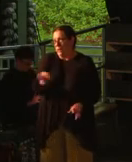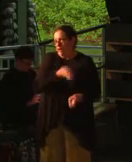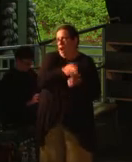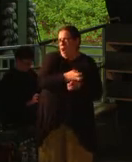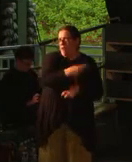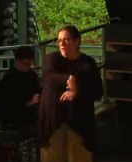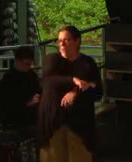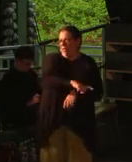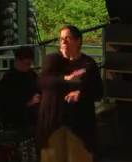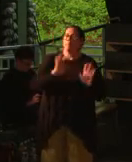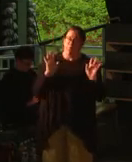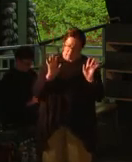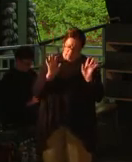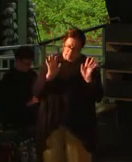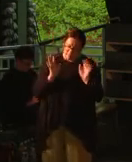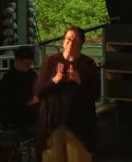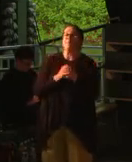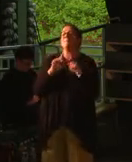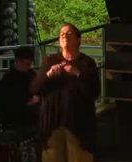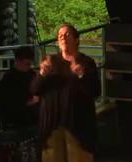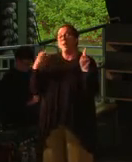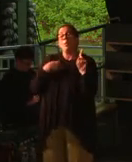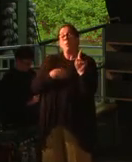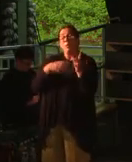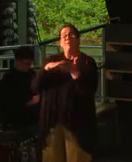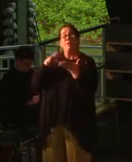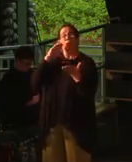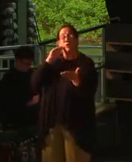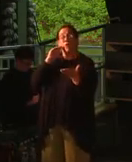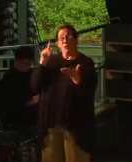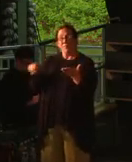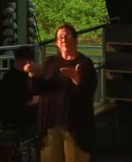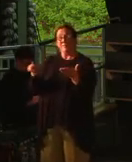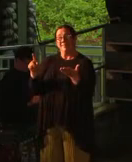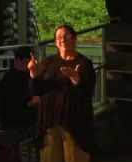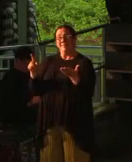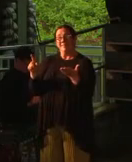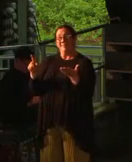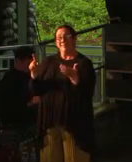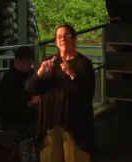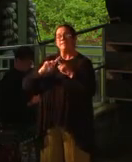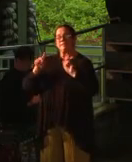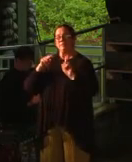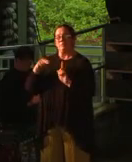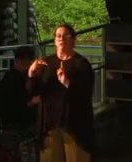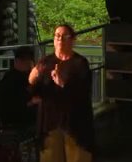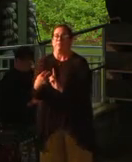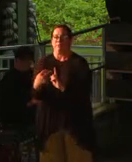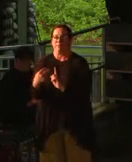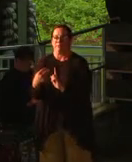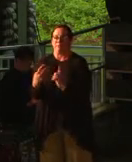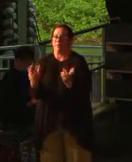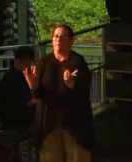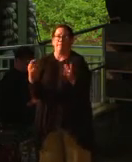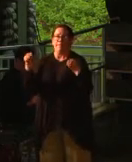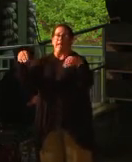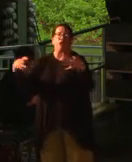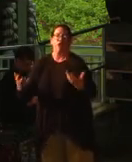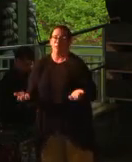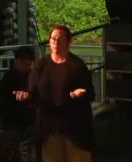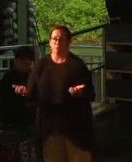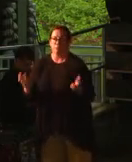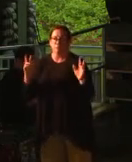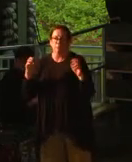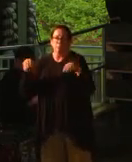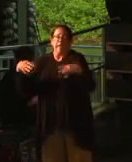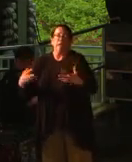that. But we have learned from you that different perspectives can be magic. Magic